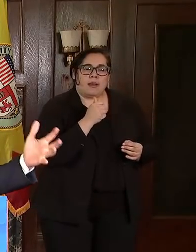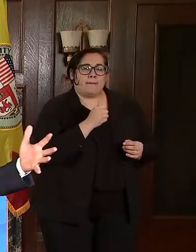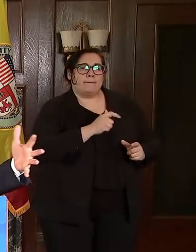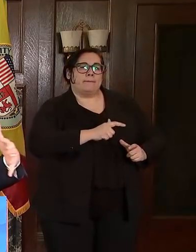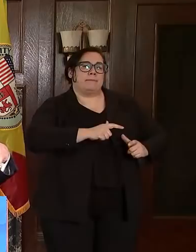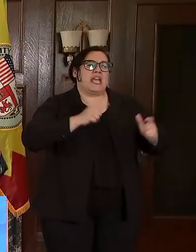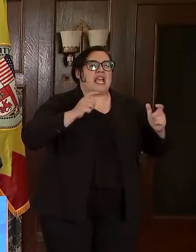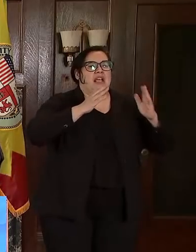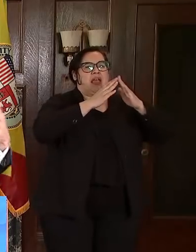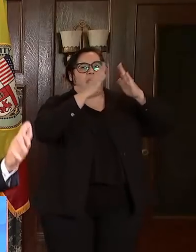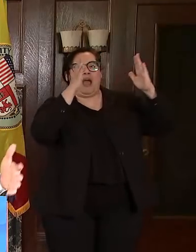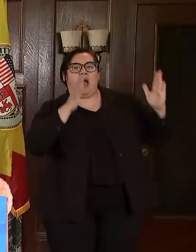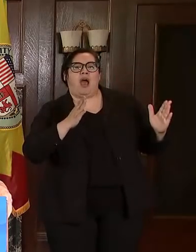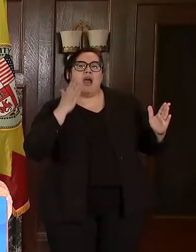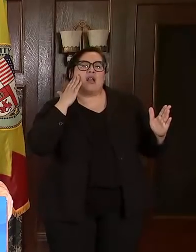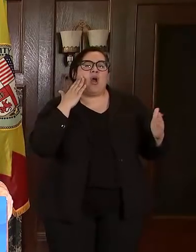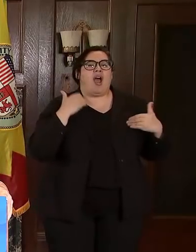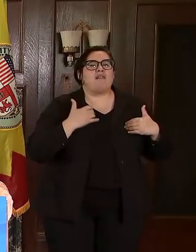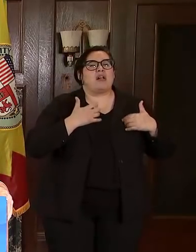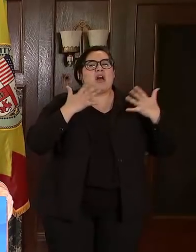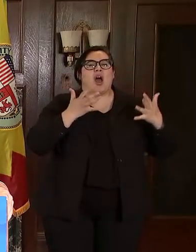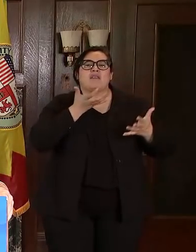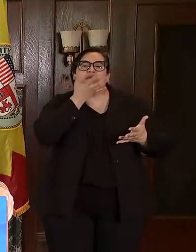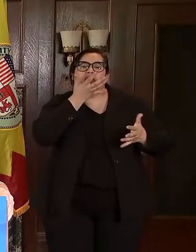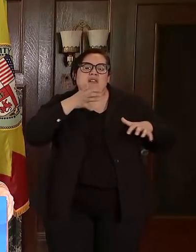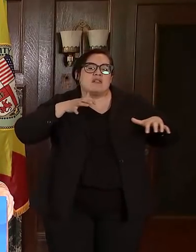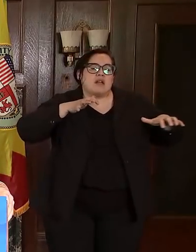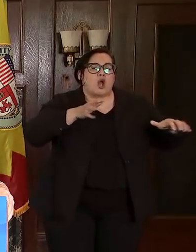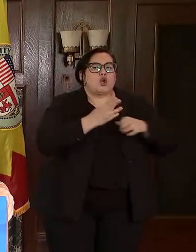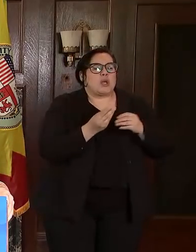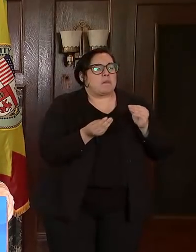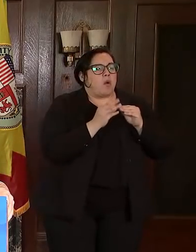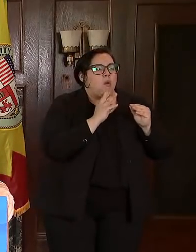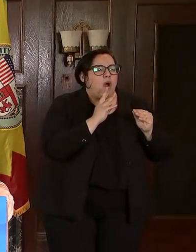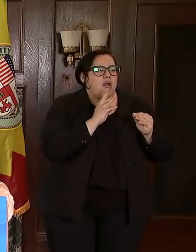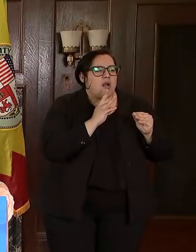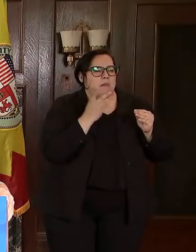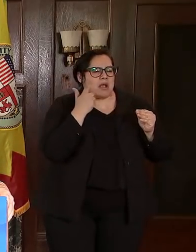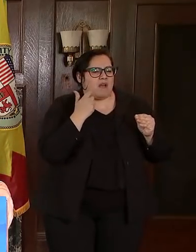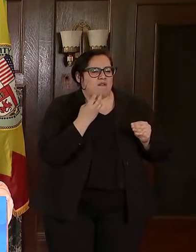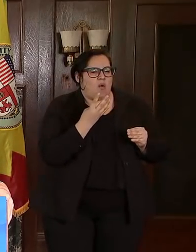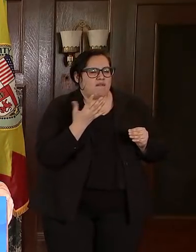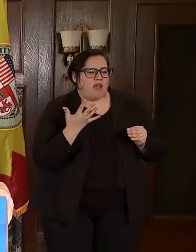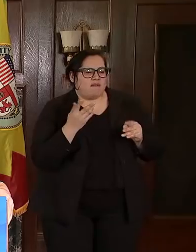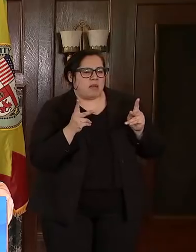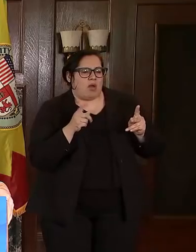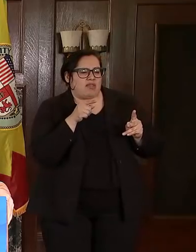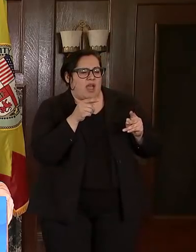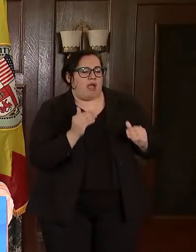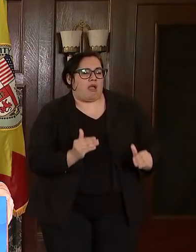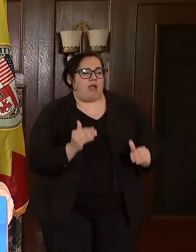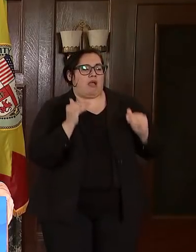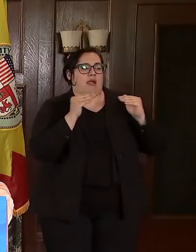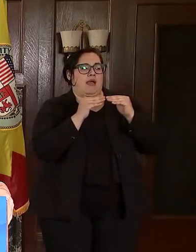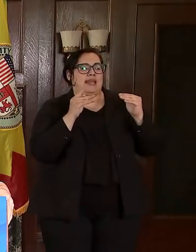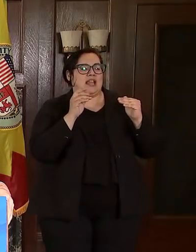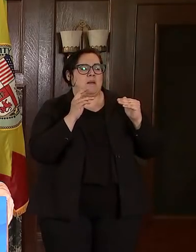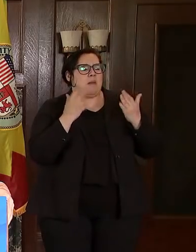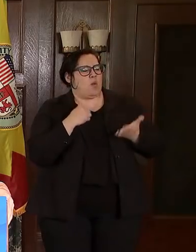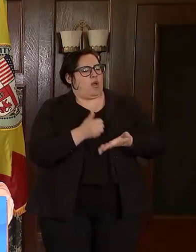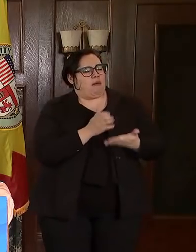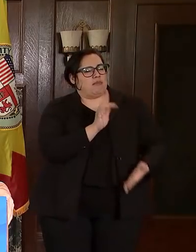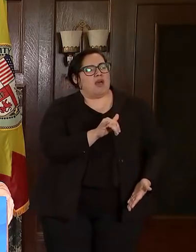huge mansion that has a ton of lawns using more water just because there's 4 or 5 people and it kicks up to a new tier, maybe that's a place where we can help.